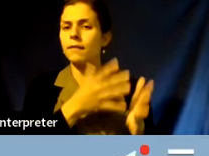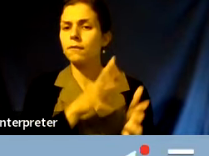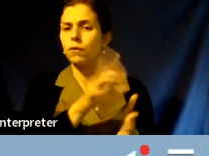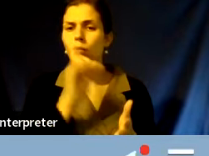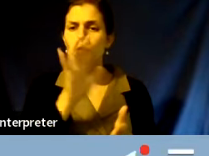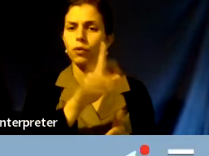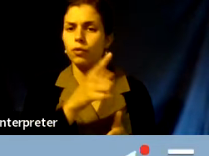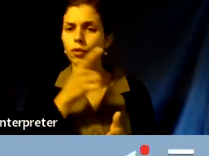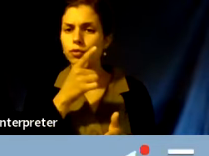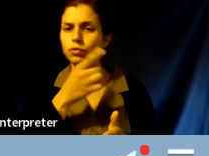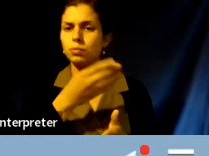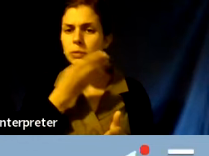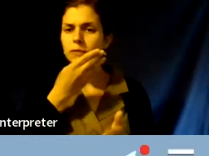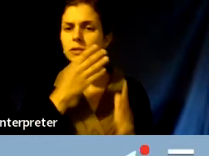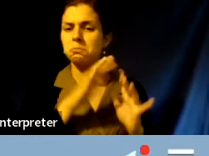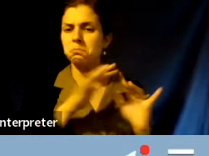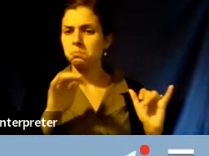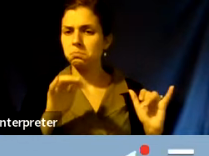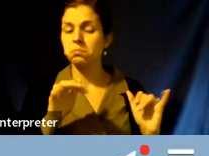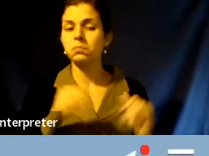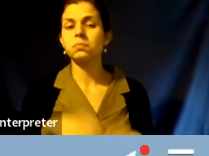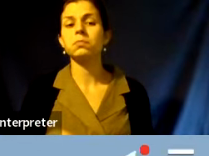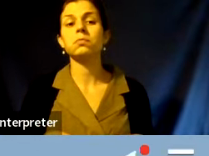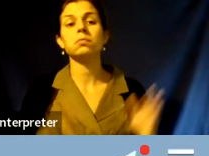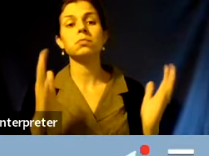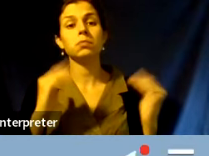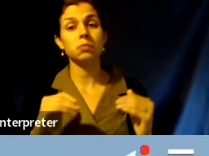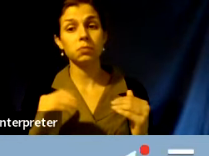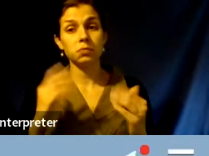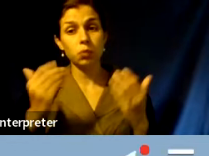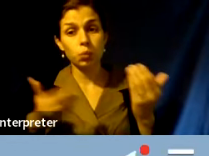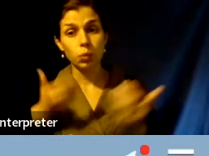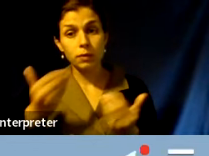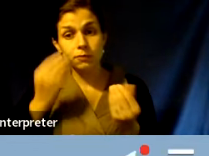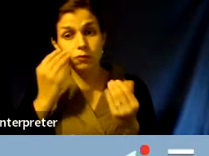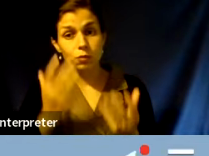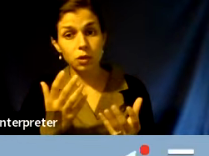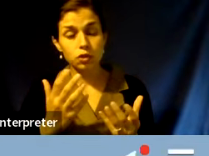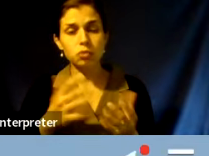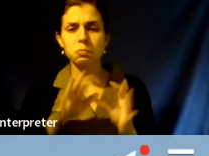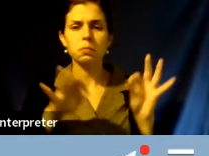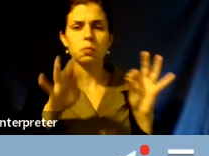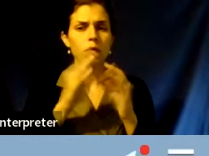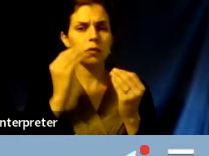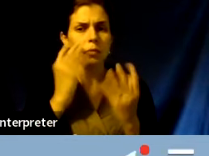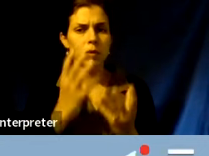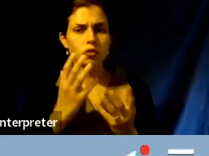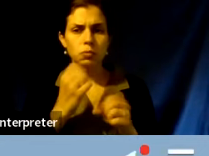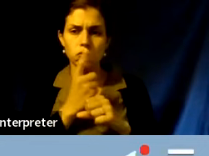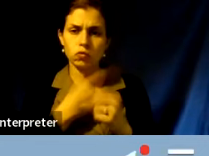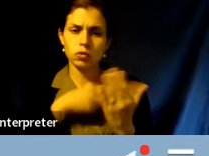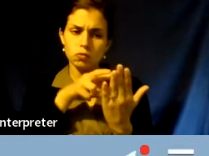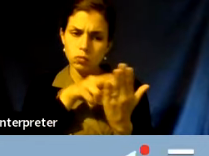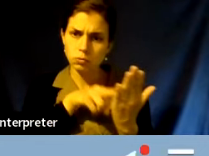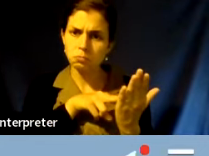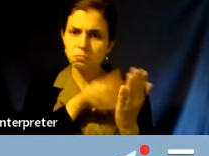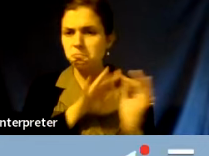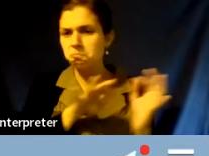welcome back information, important details that I would want to look through and make sure I understand and respond to